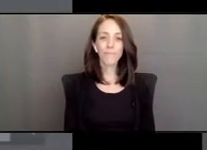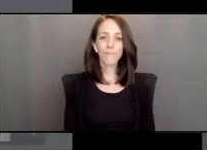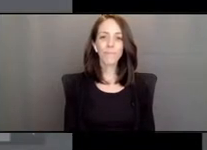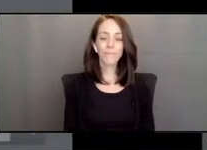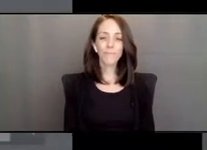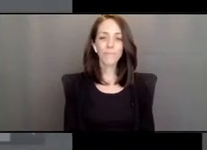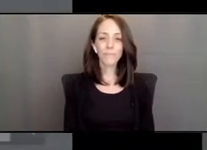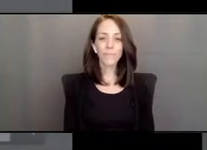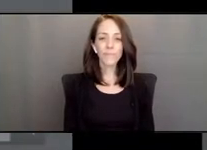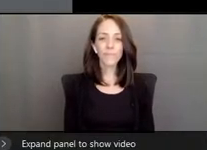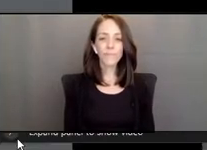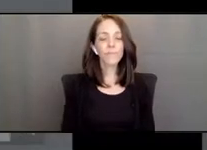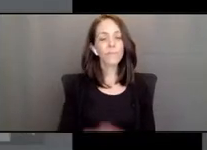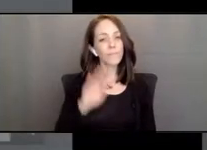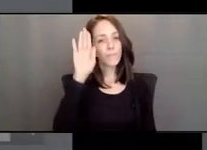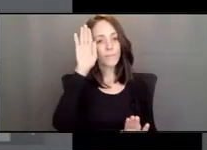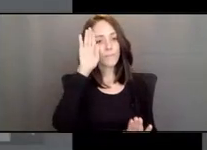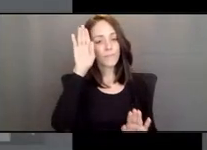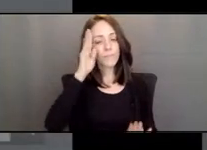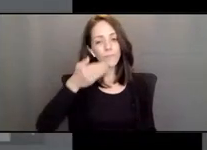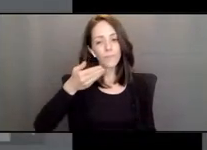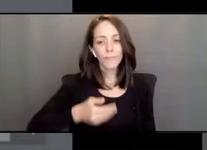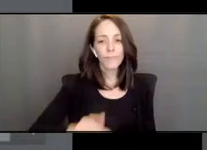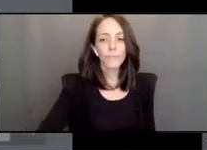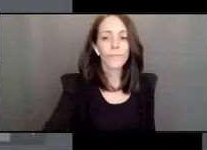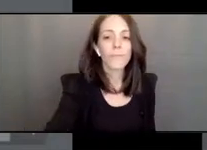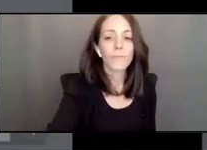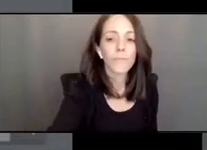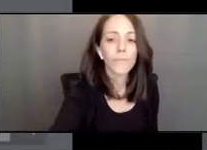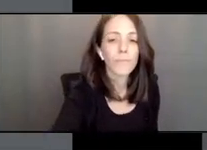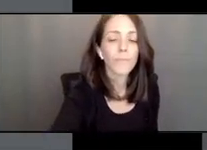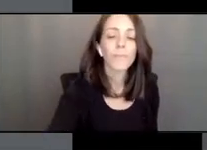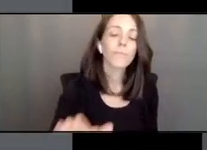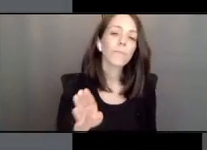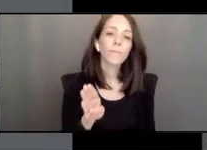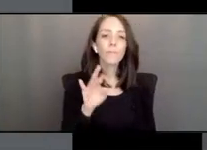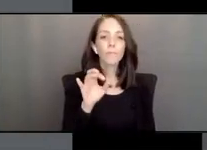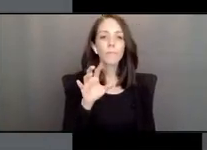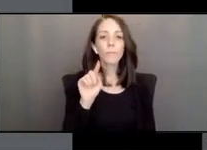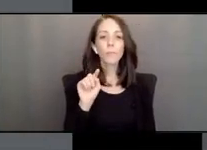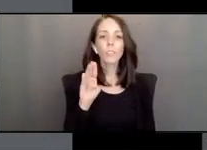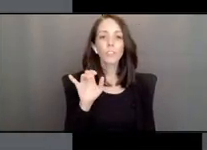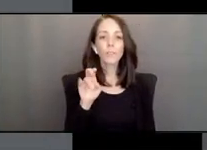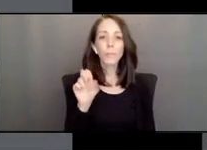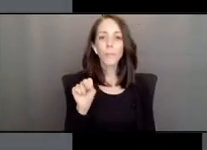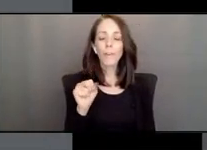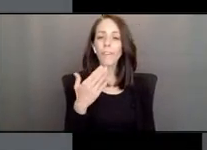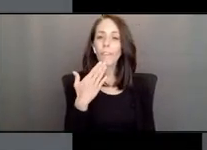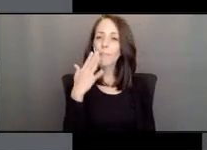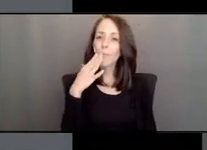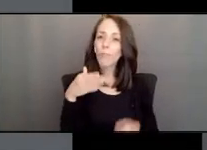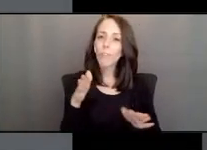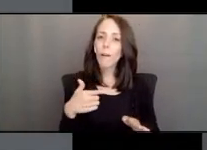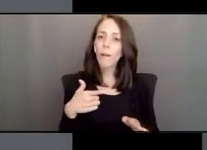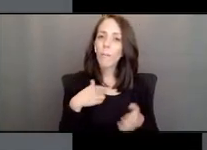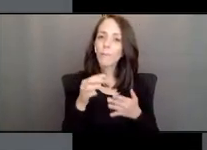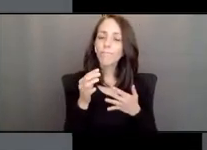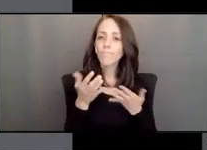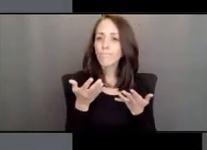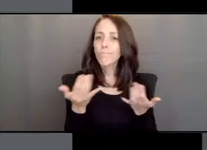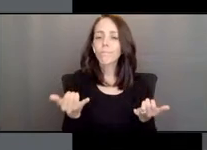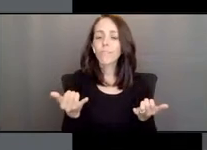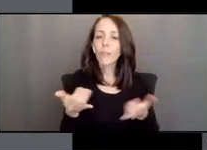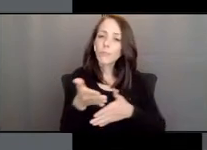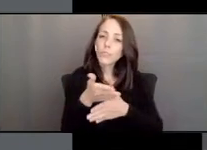Hello, I'm Bridget Barnes, Chief Information Officer at OHSU. Thank you for allowing me the opportunity of sharing with you all virtually today